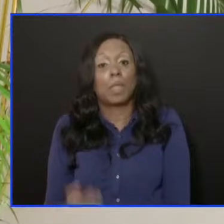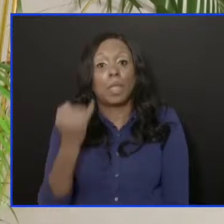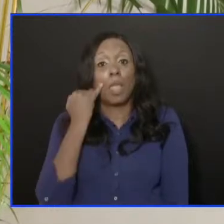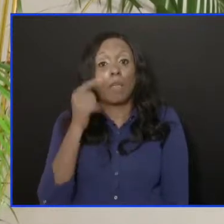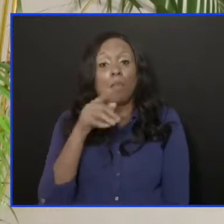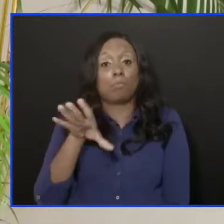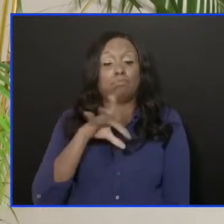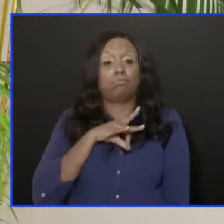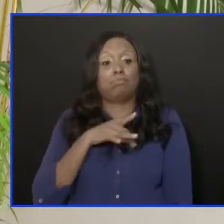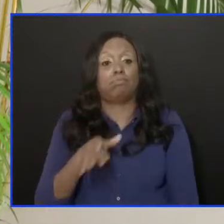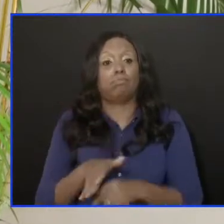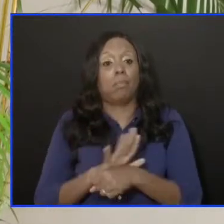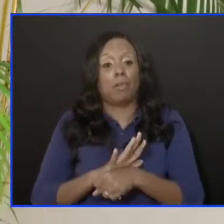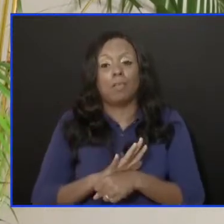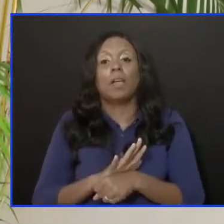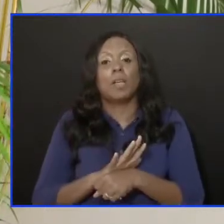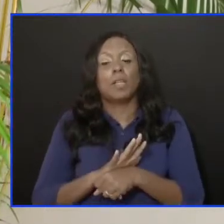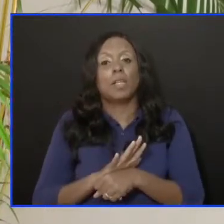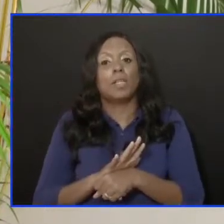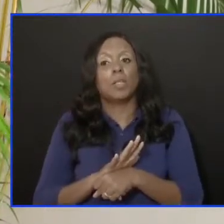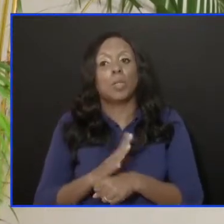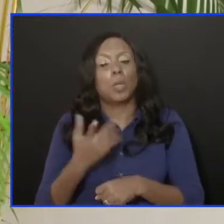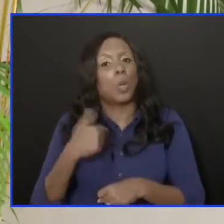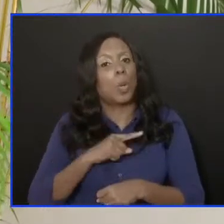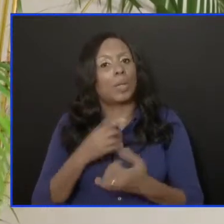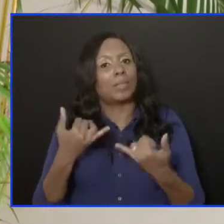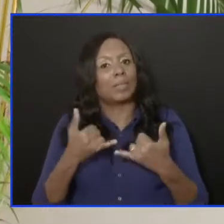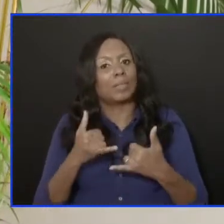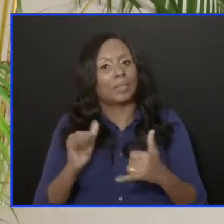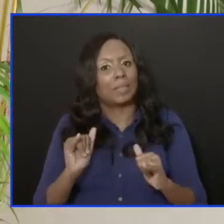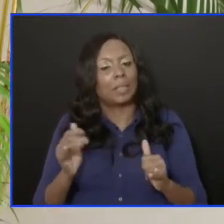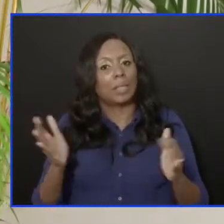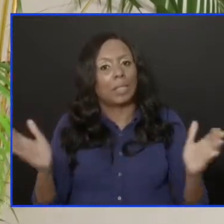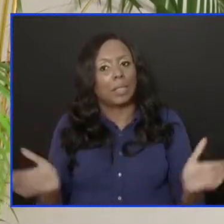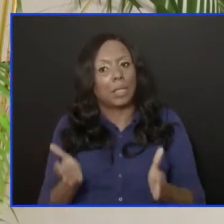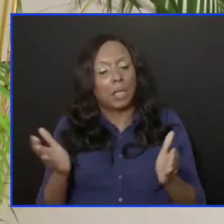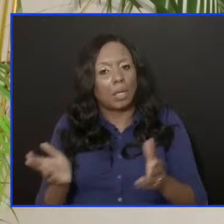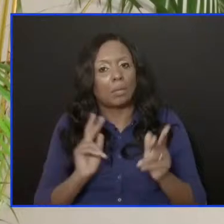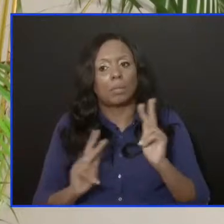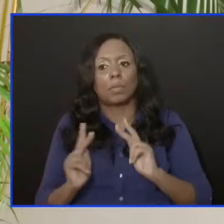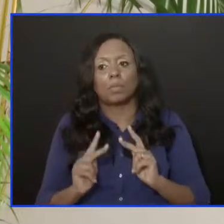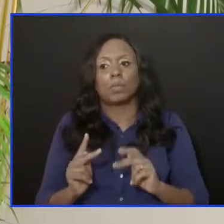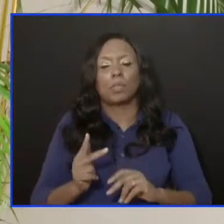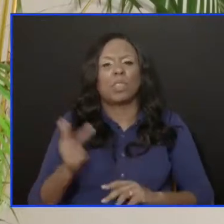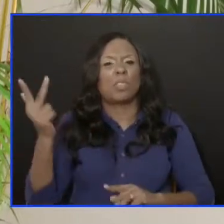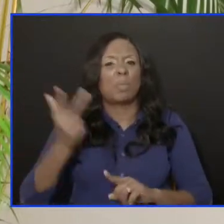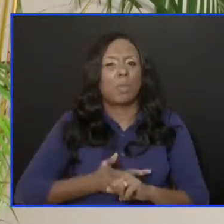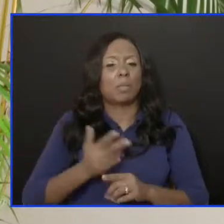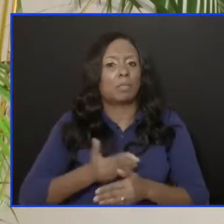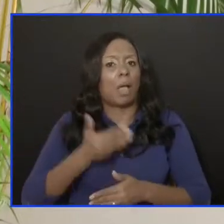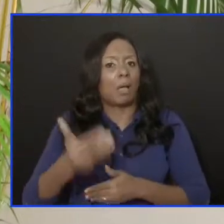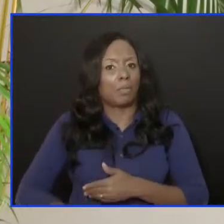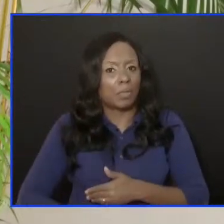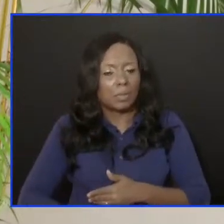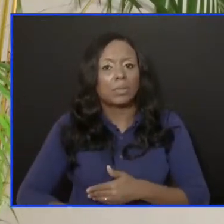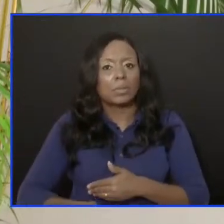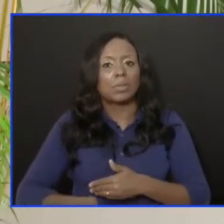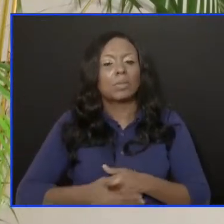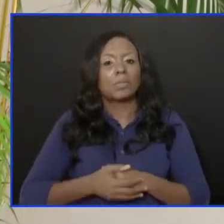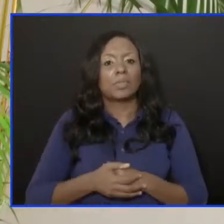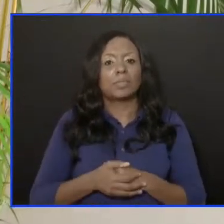infection, but we encourage persons that at least after a 3-month period, that